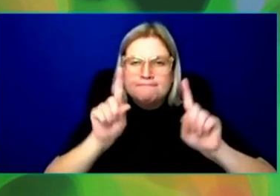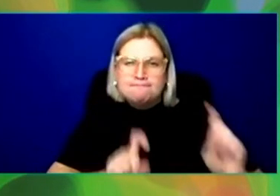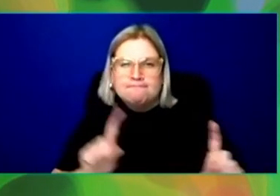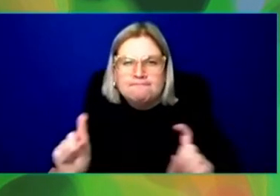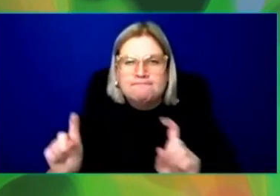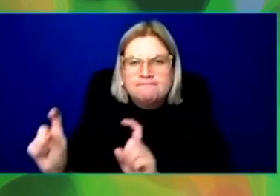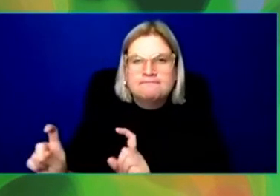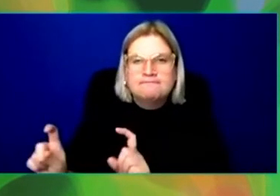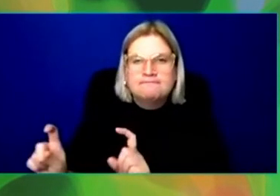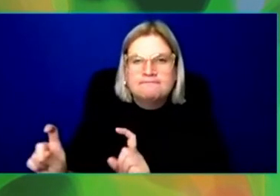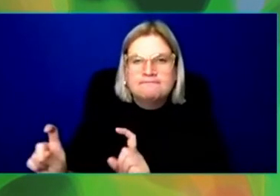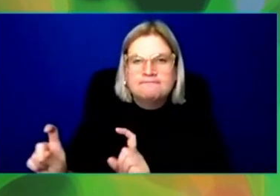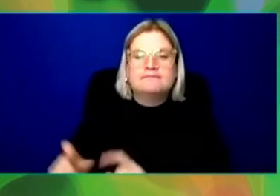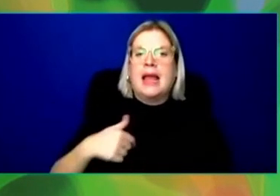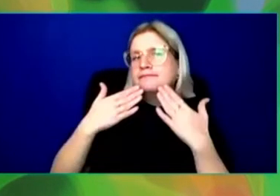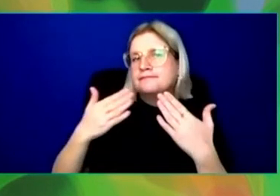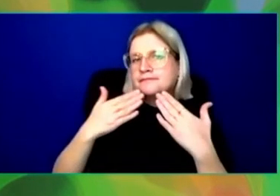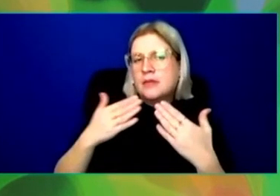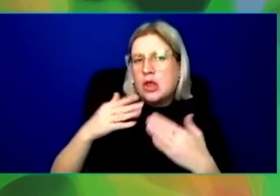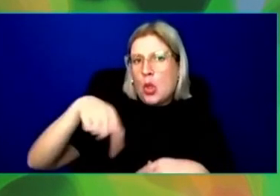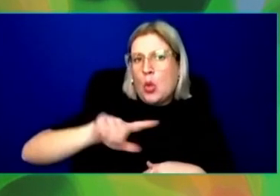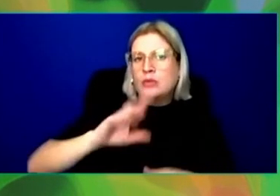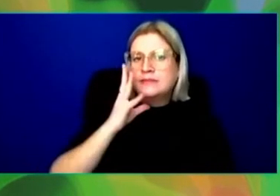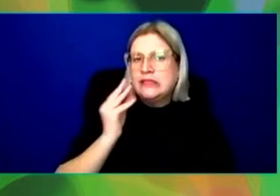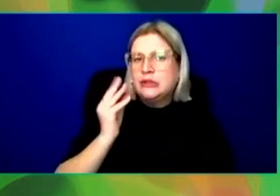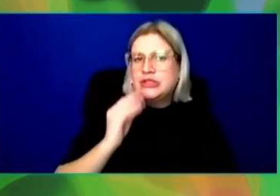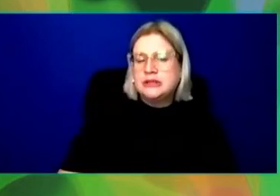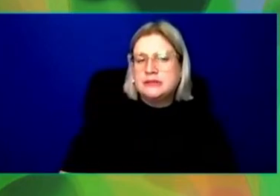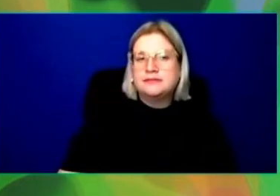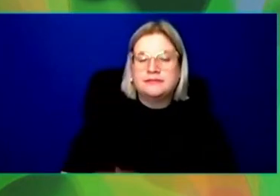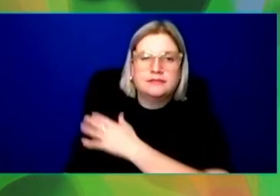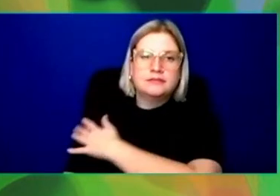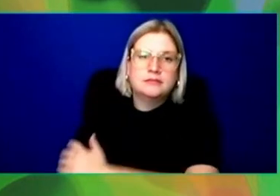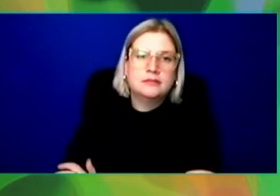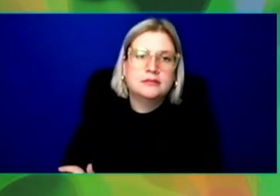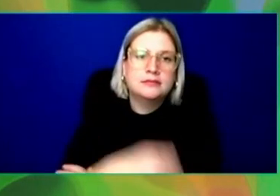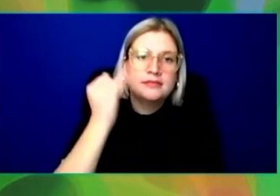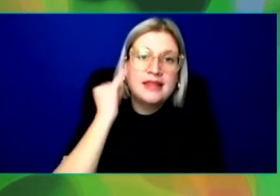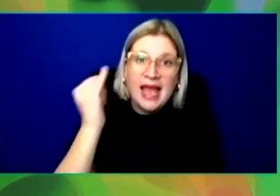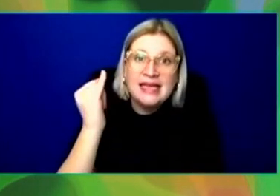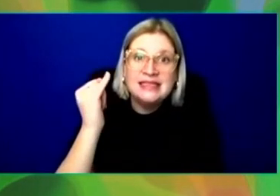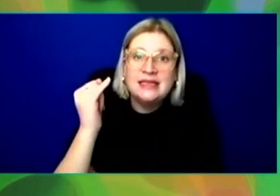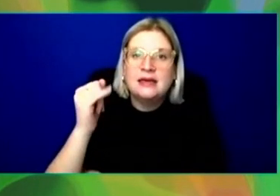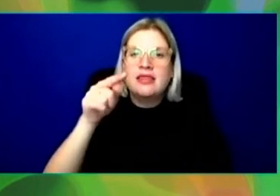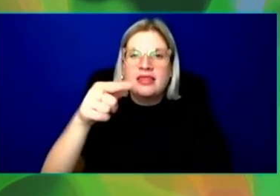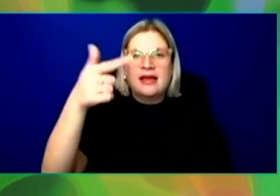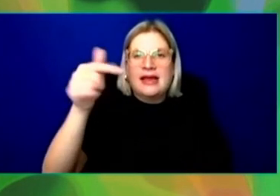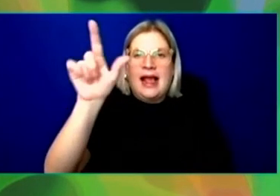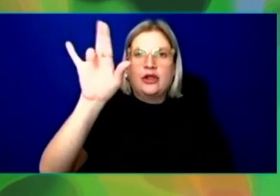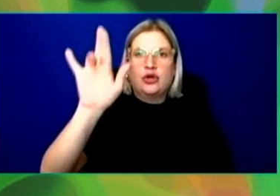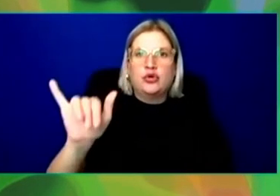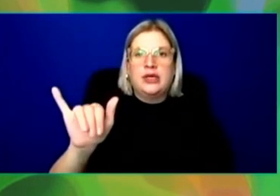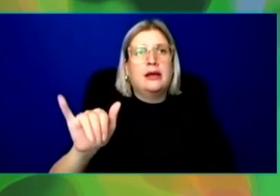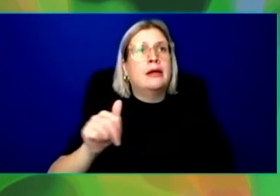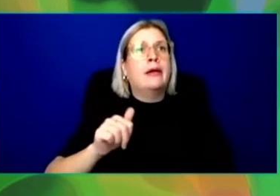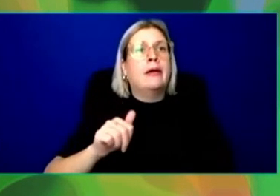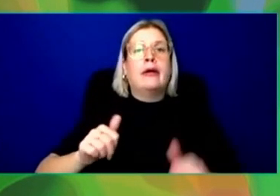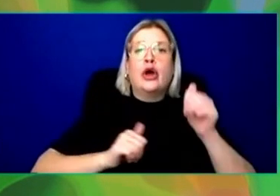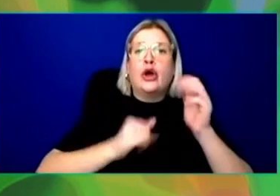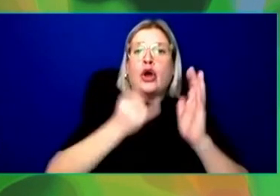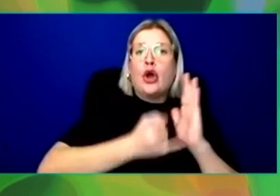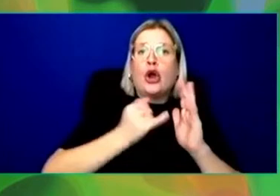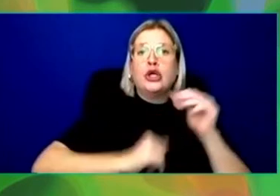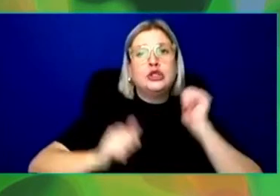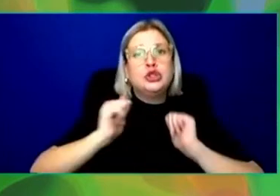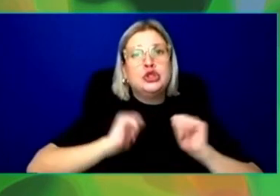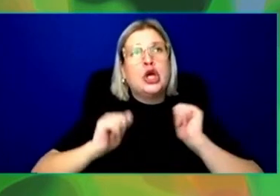So I'm really thankful for those experiences. And I really like the idea of like the gallery as a teaching space. And I think that's come out of, you know, working with the